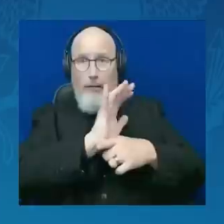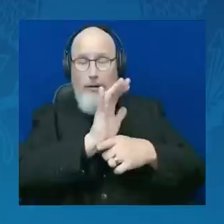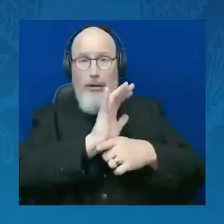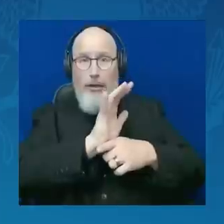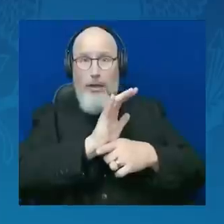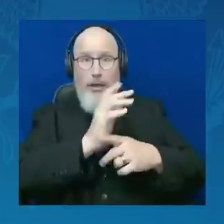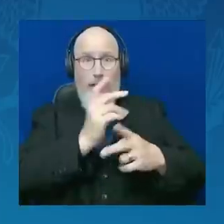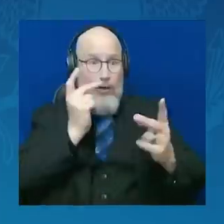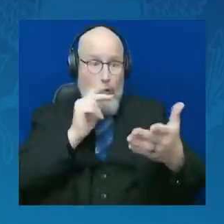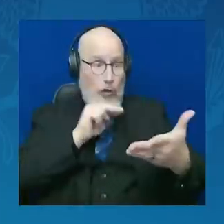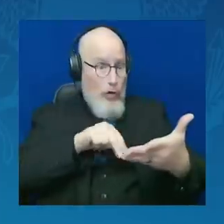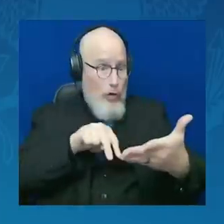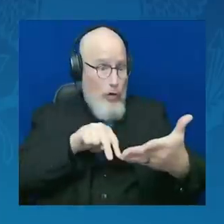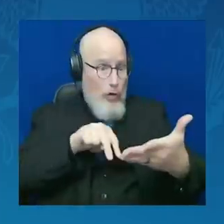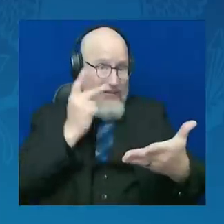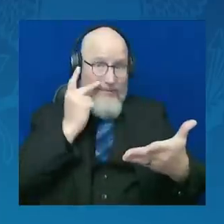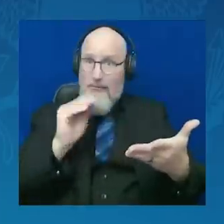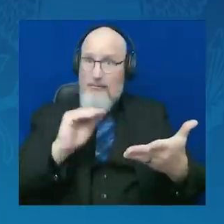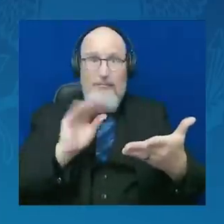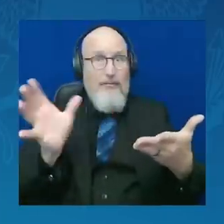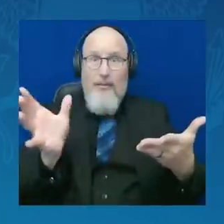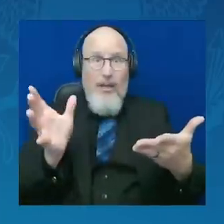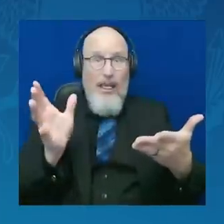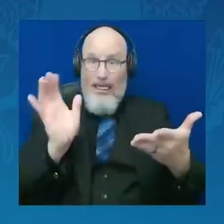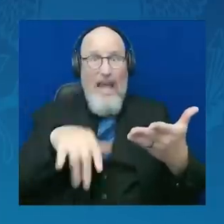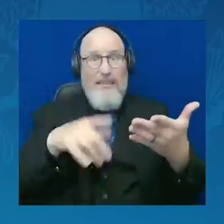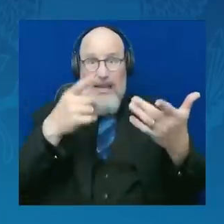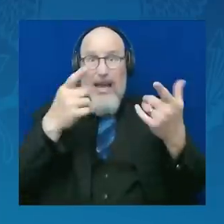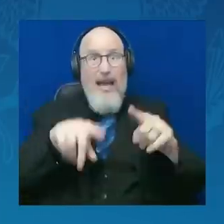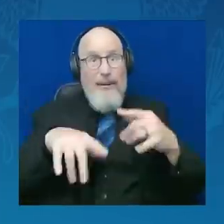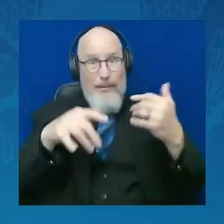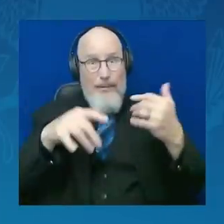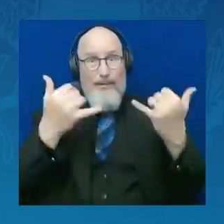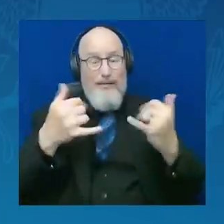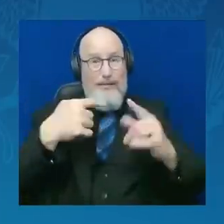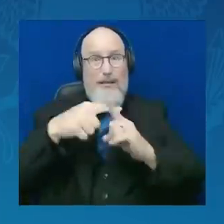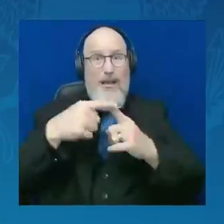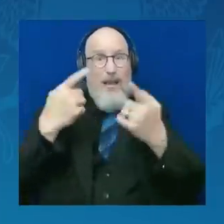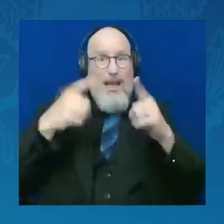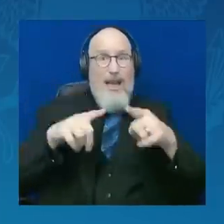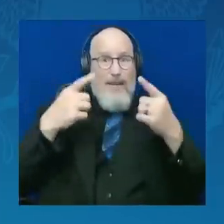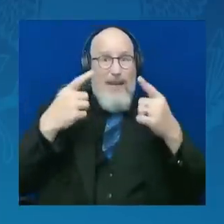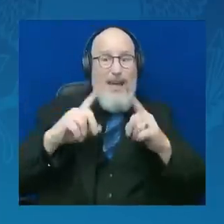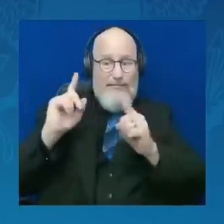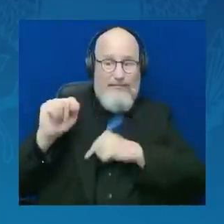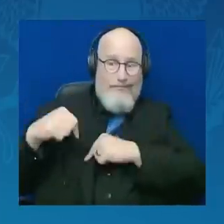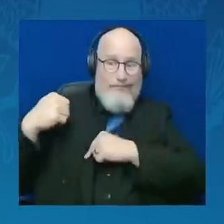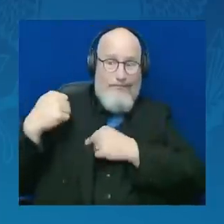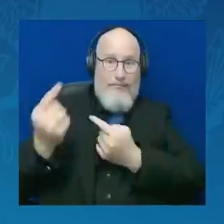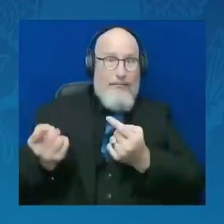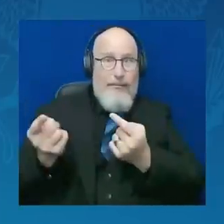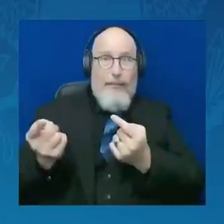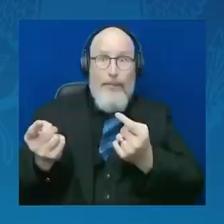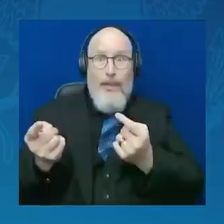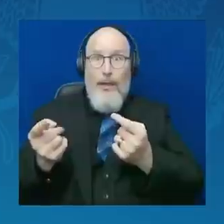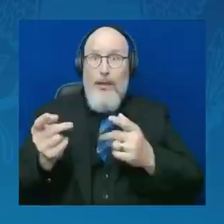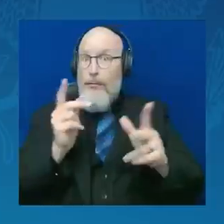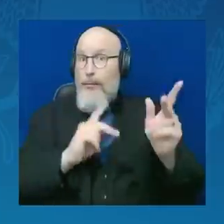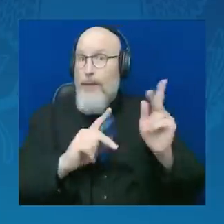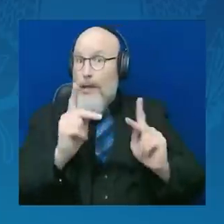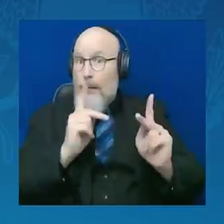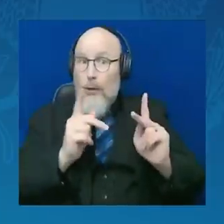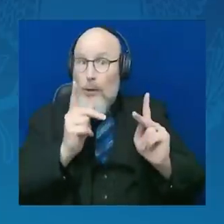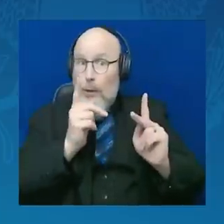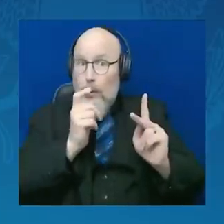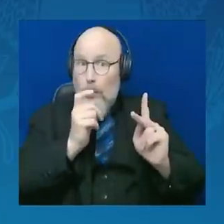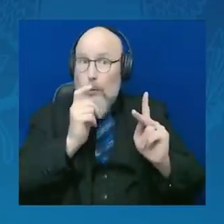are happening today, and they have been happening over the last days in Ukraine. And their perpetrators are Russians.